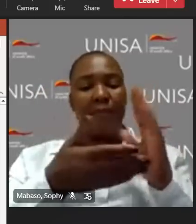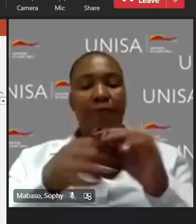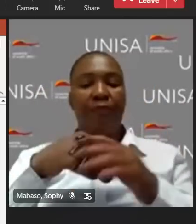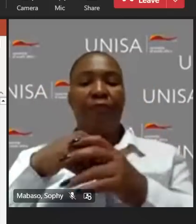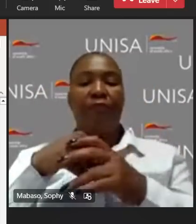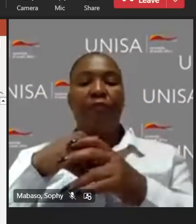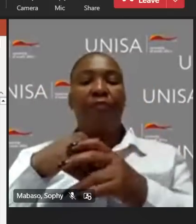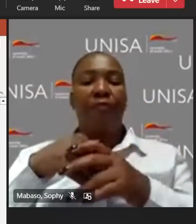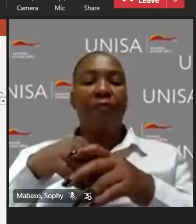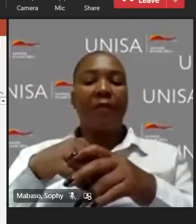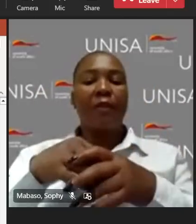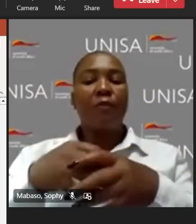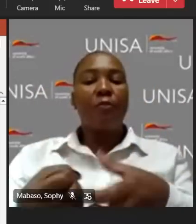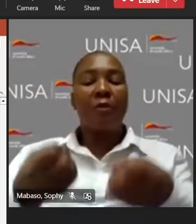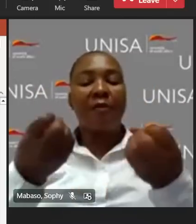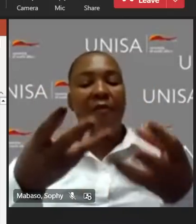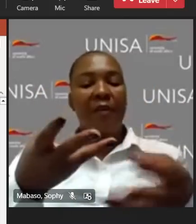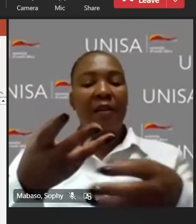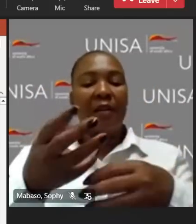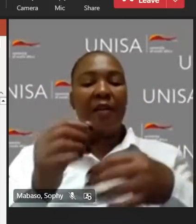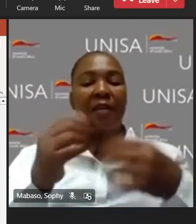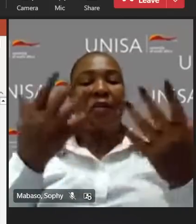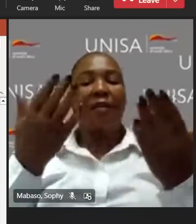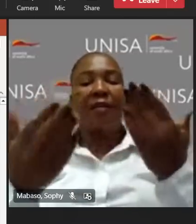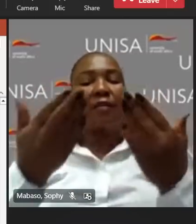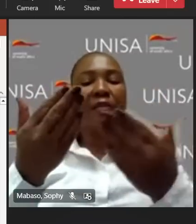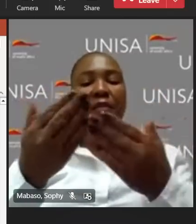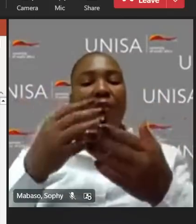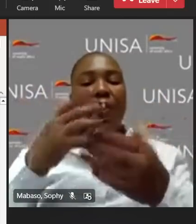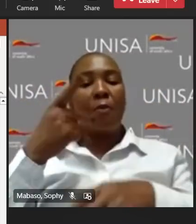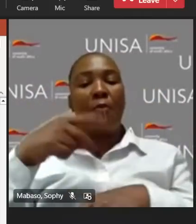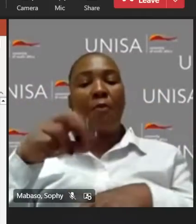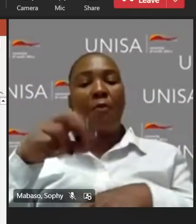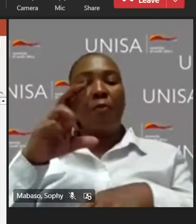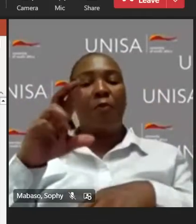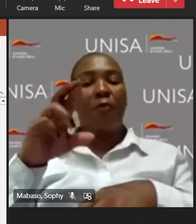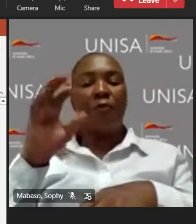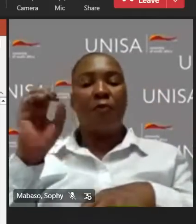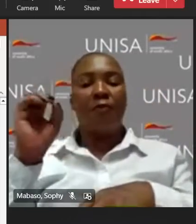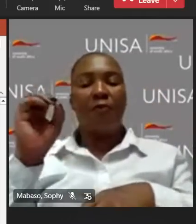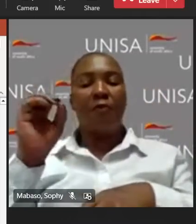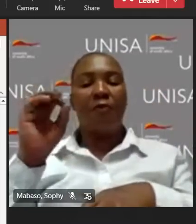when you provide the pro forma invoice to the student,